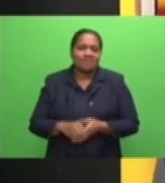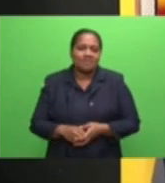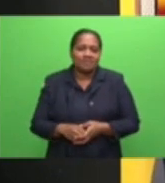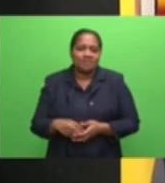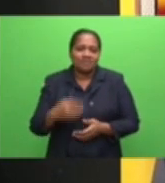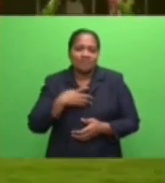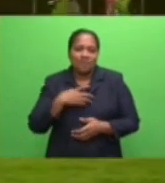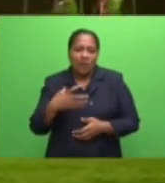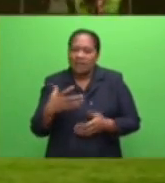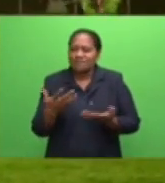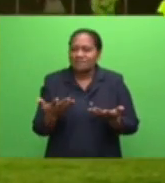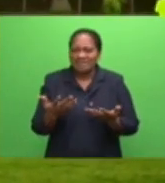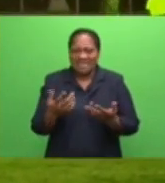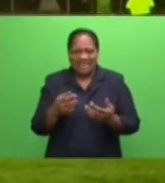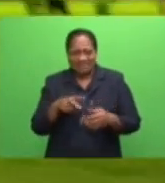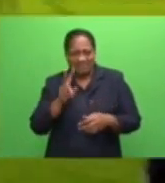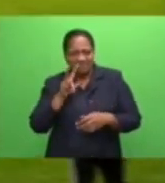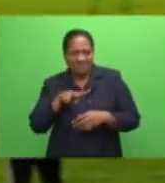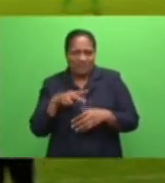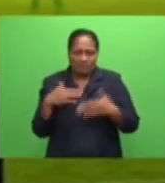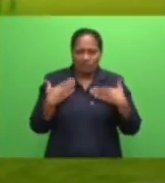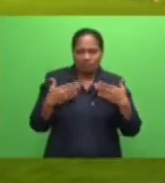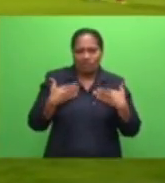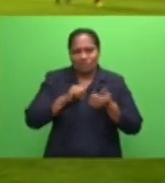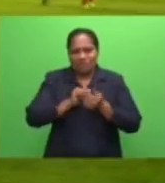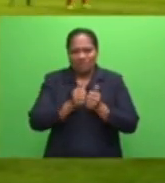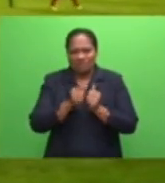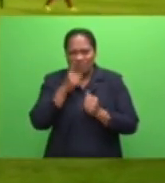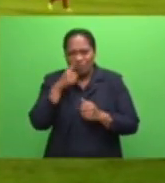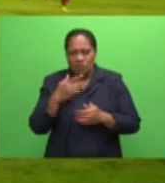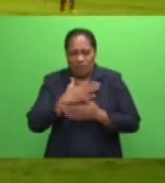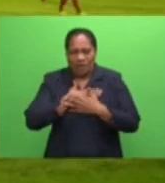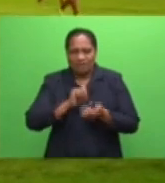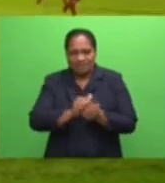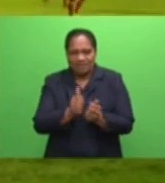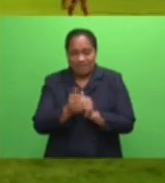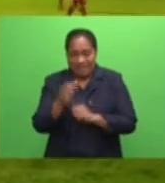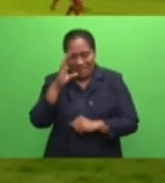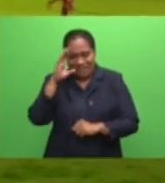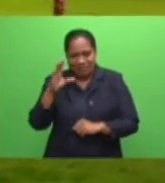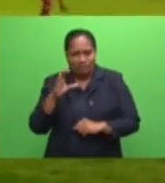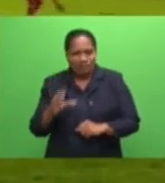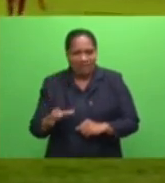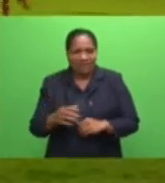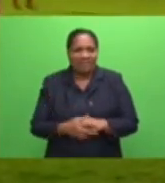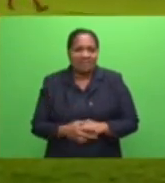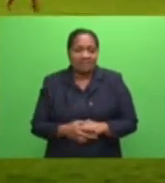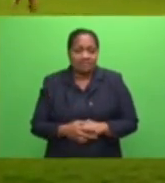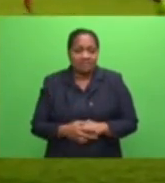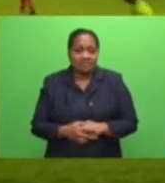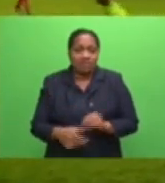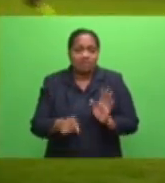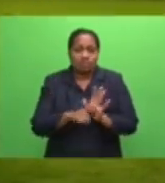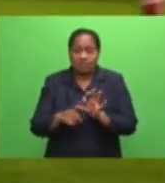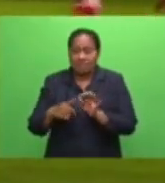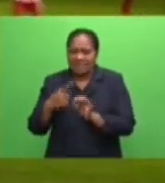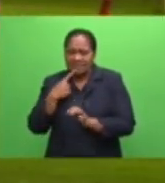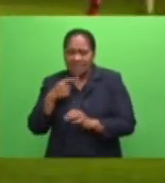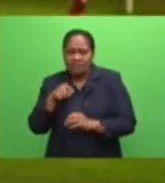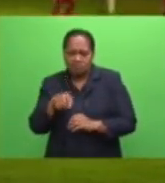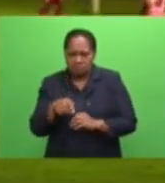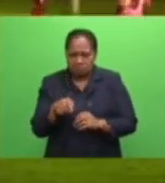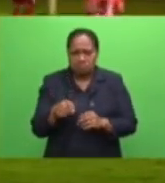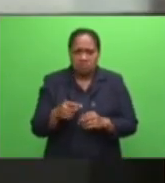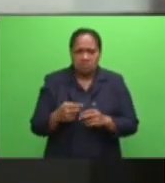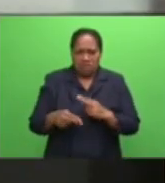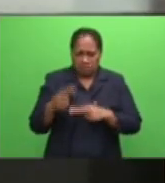and joy to sports fans around the country. FIGFA President Rajesh Patel says this is an historic occasion. It is